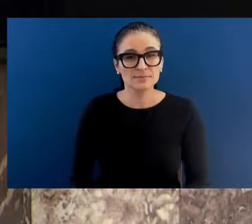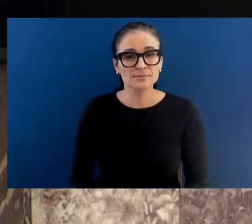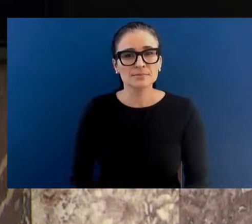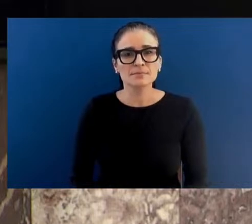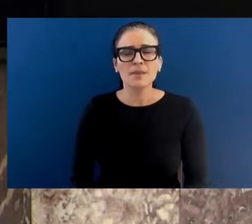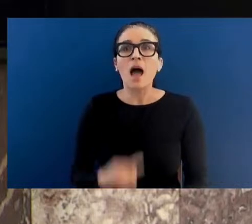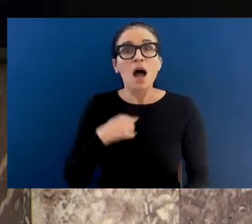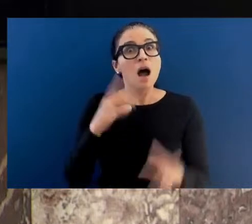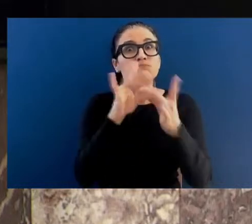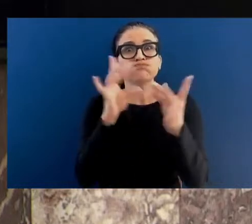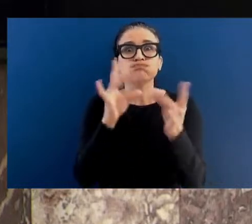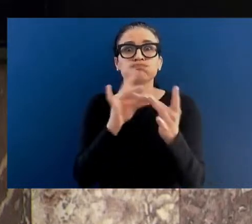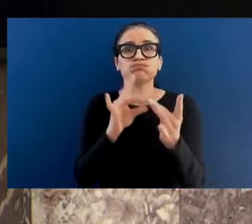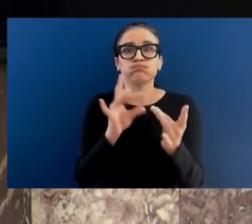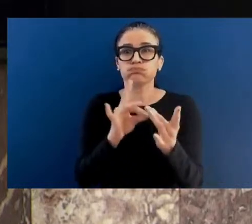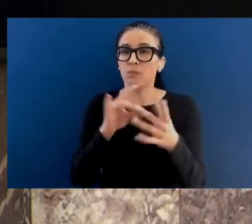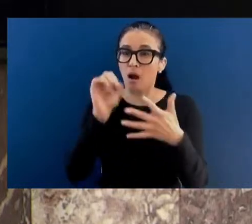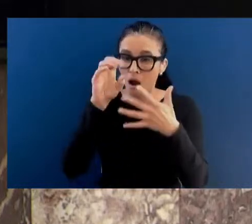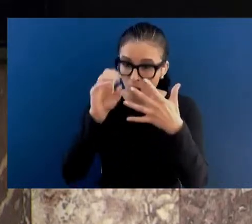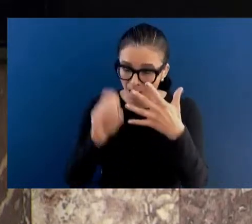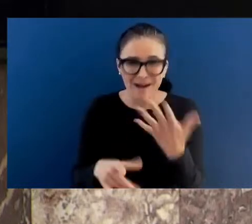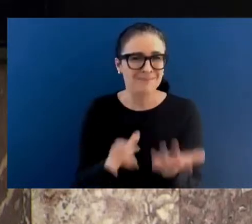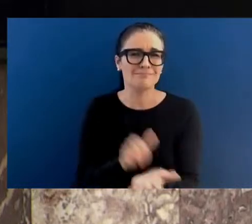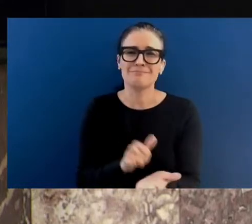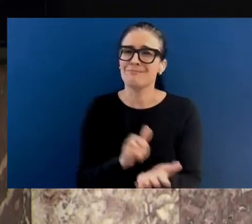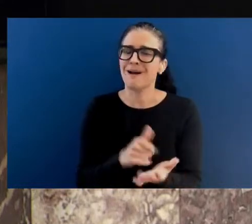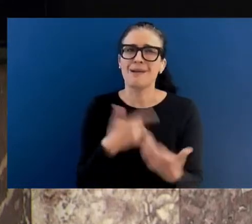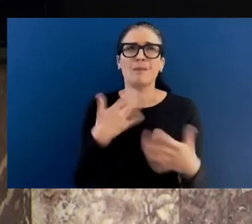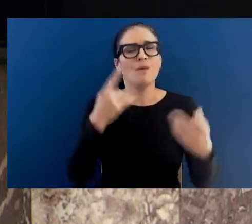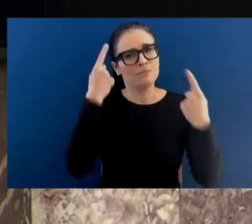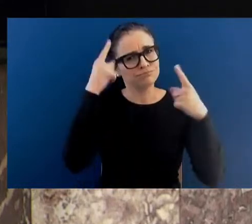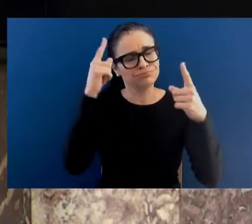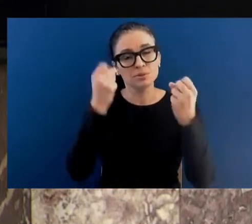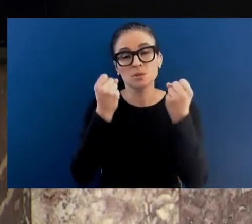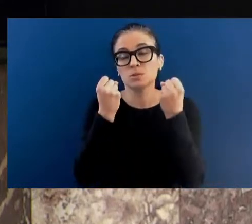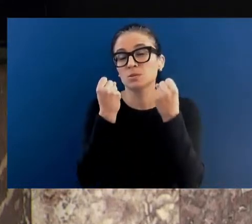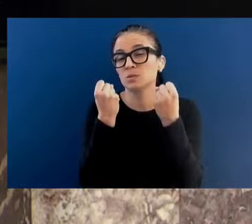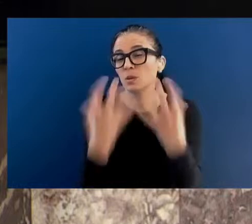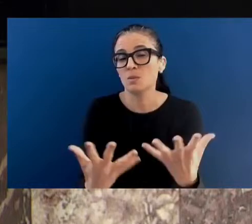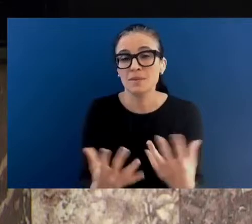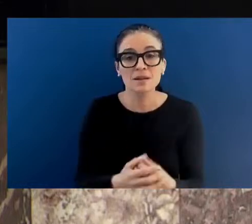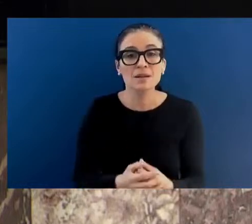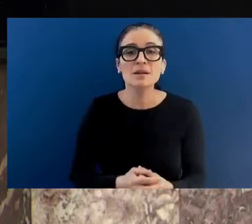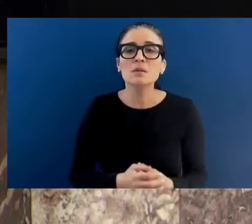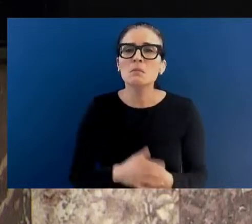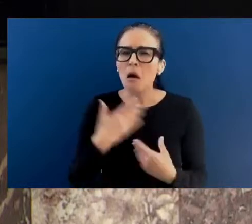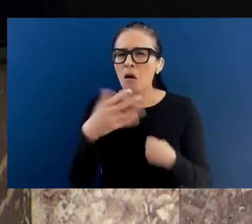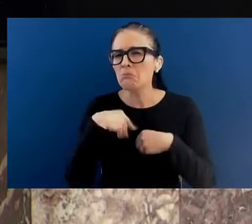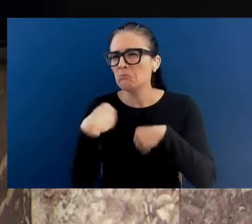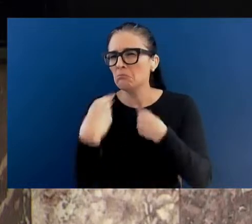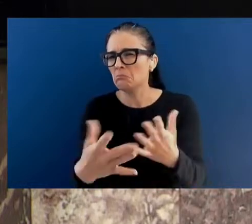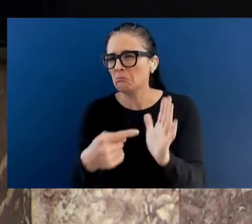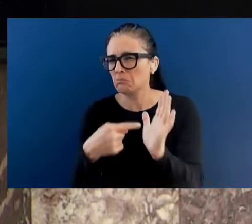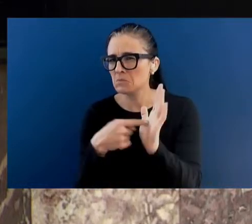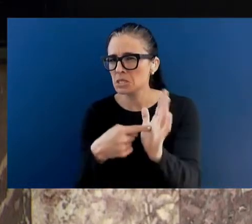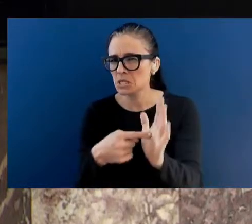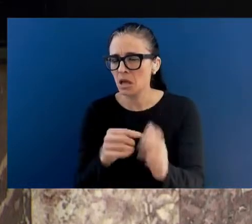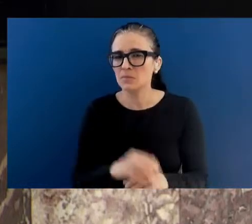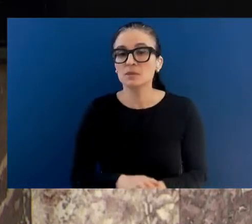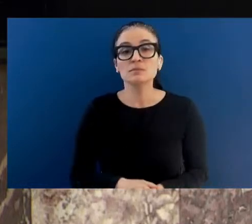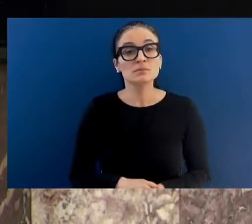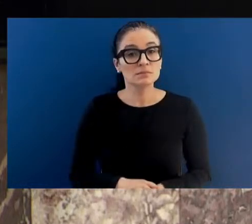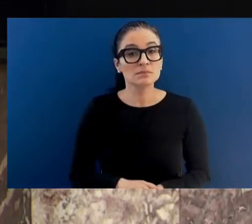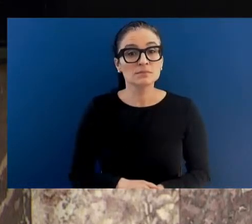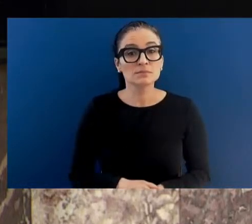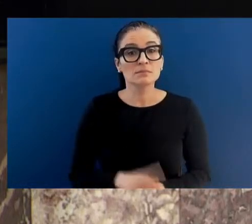in his life, but I'm going to do my best to try. Bob has called the Highlands home since 1953, when he and his late wife Nancy first